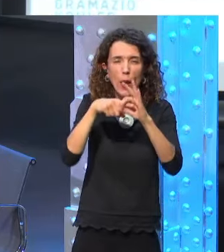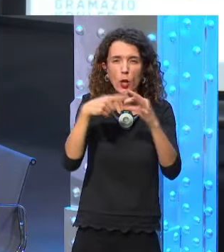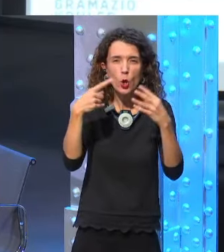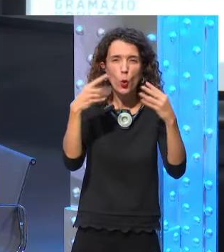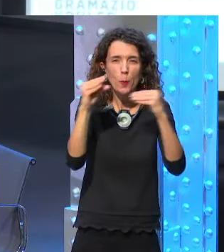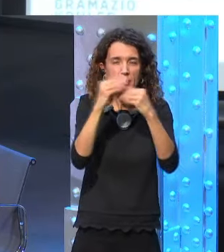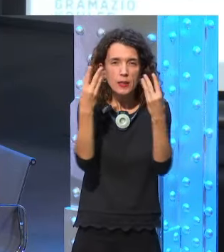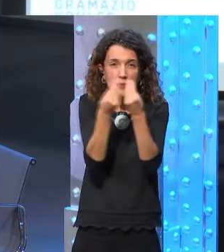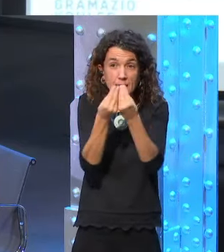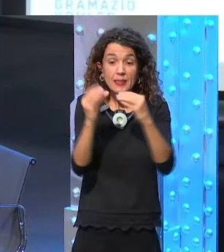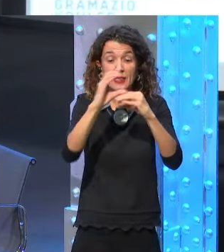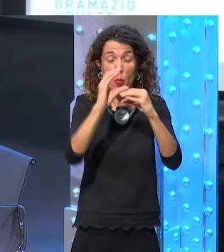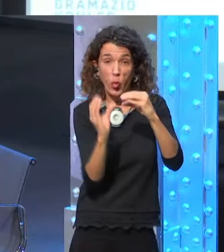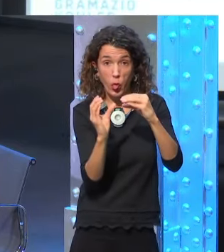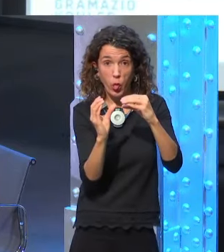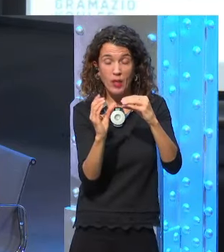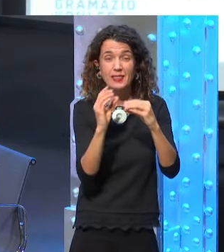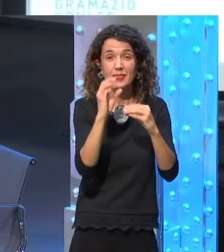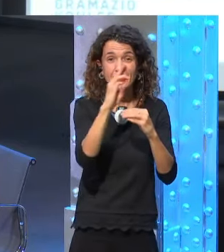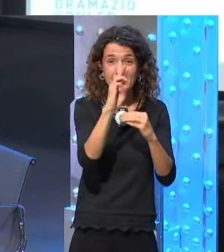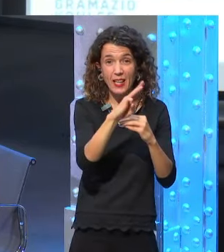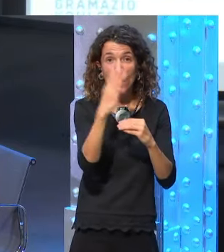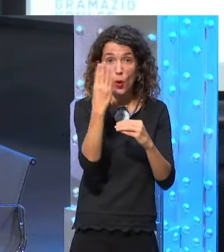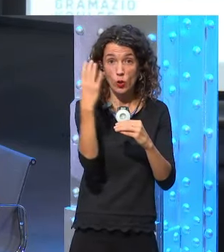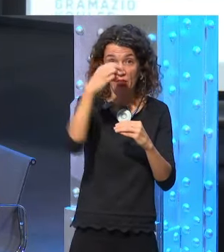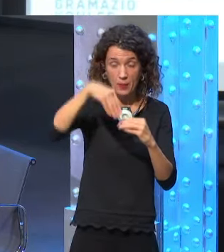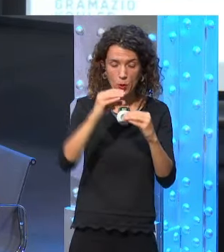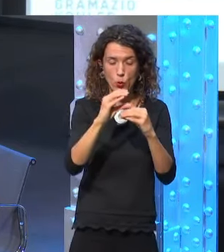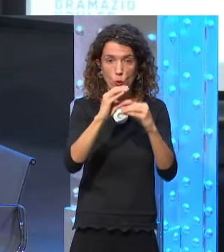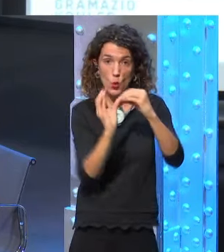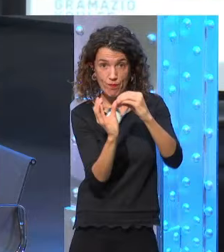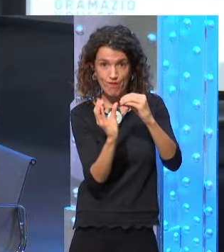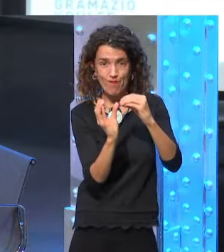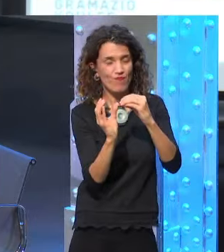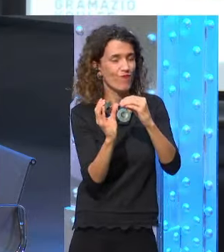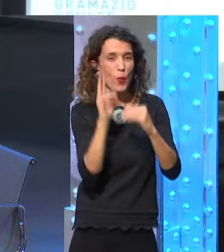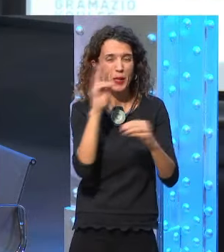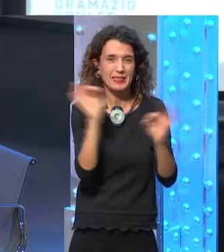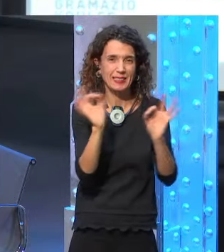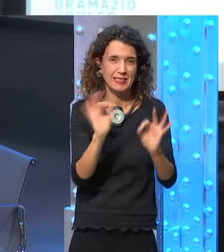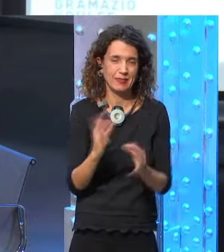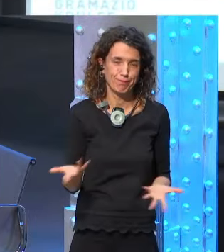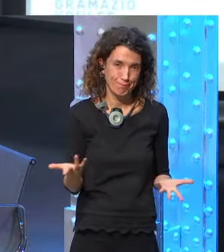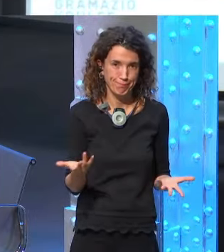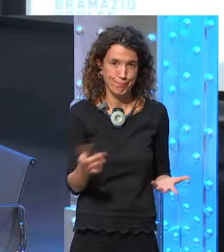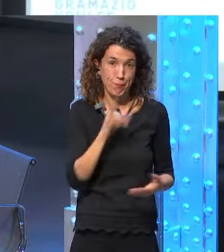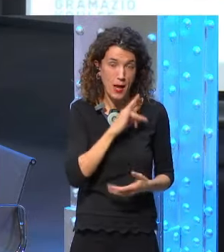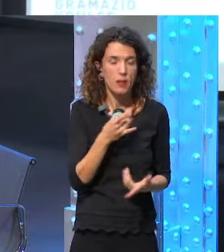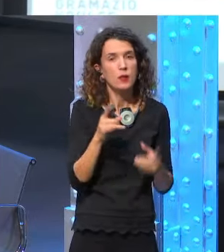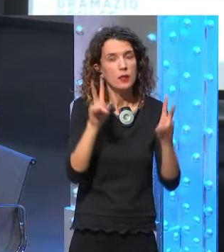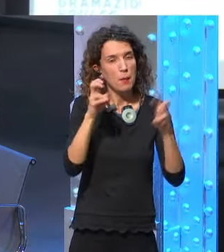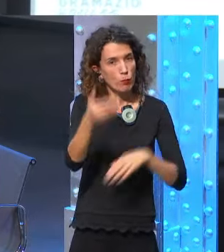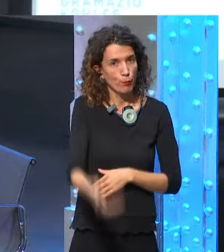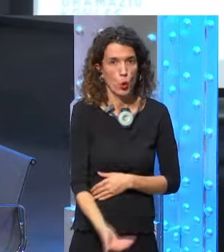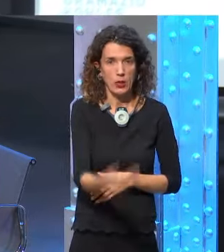apart, or 3-4 centimeters, and you rotate, you will not see anything in the counter light. I think that's an indication, even if we